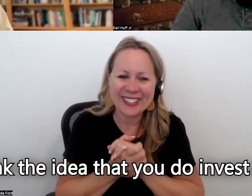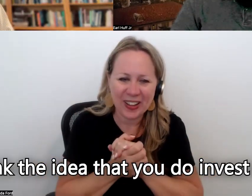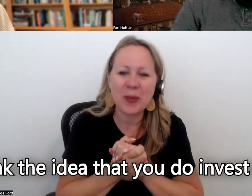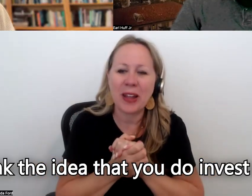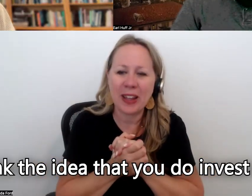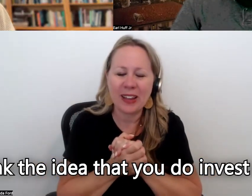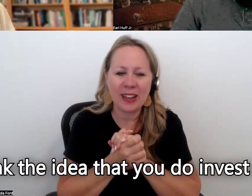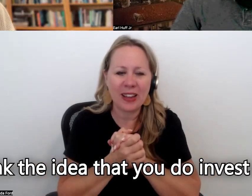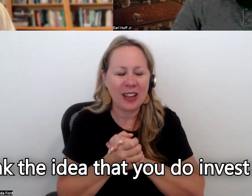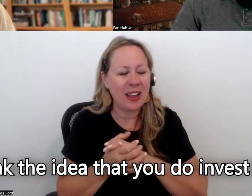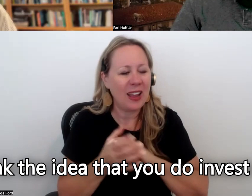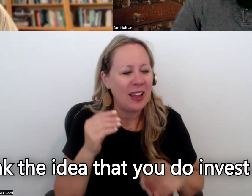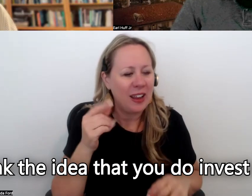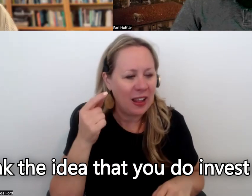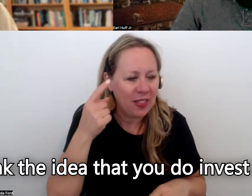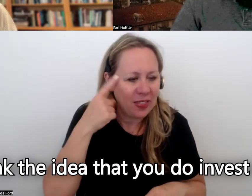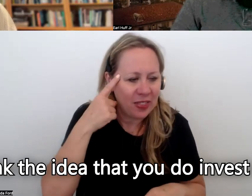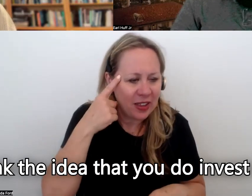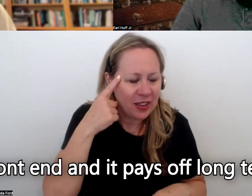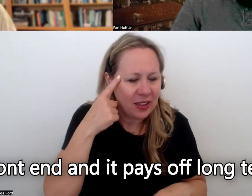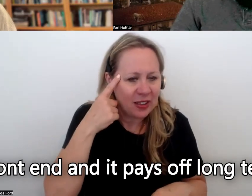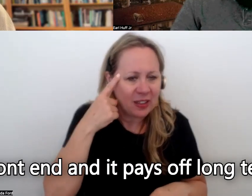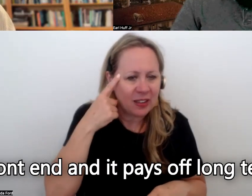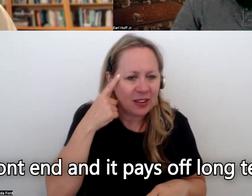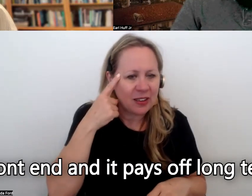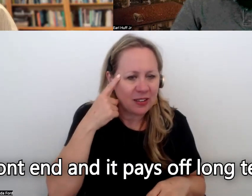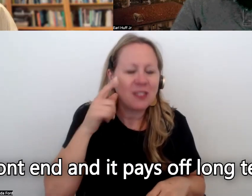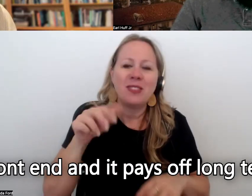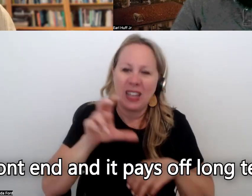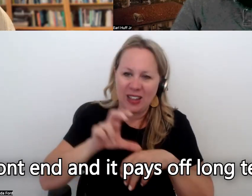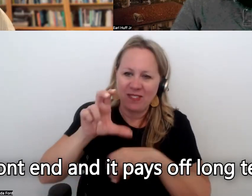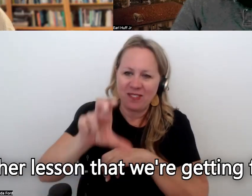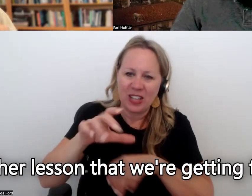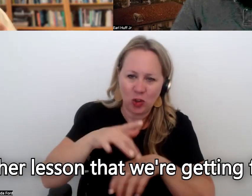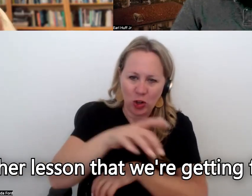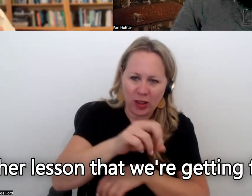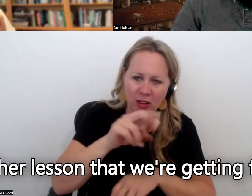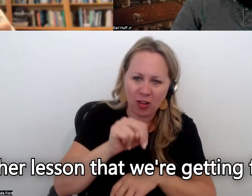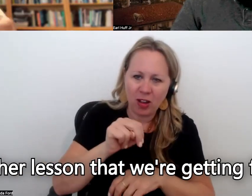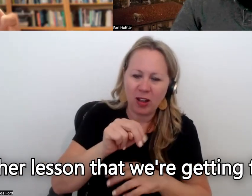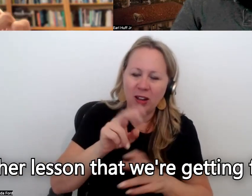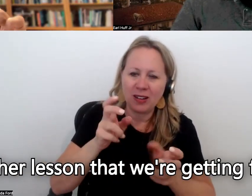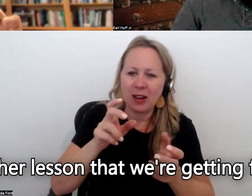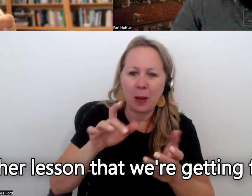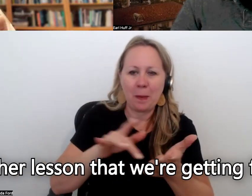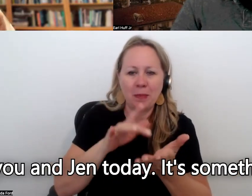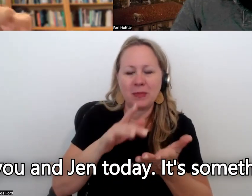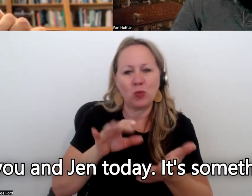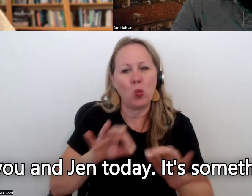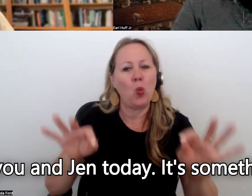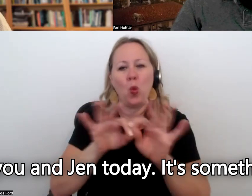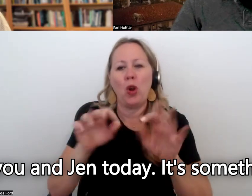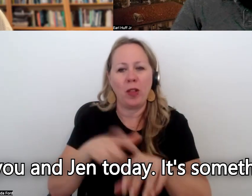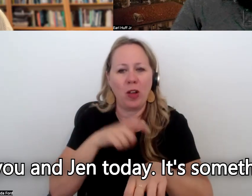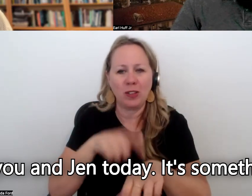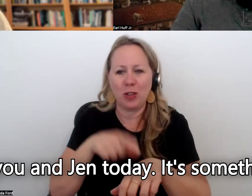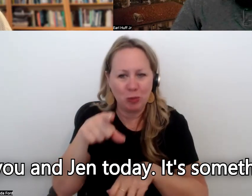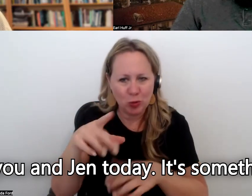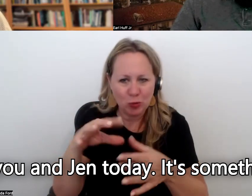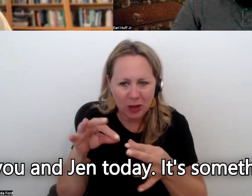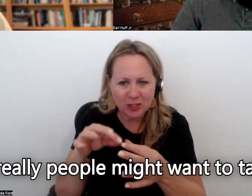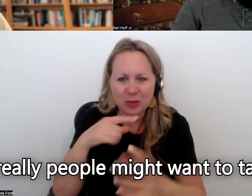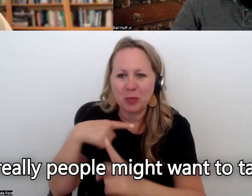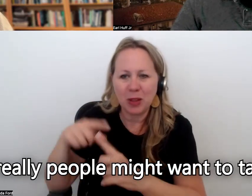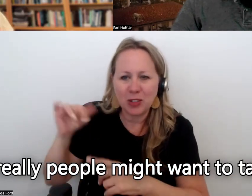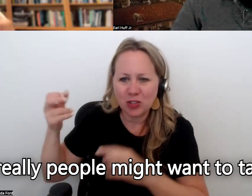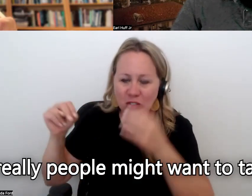I think the idea that you do invest at the front end and it pays off long term is another lesson that we're getting from both you and Jen today,